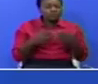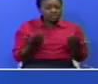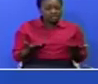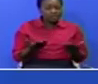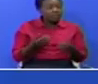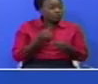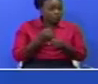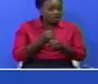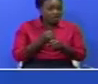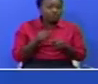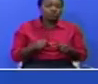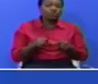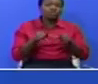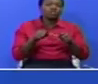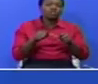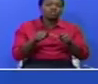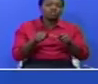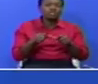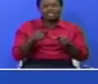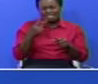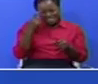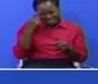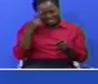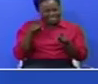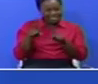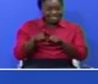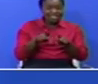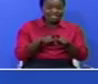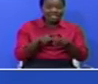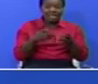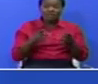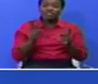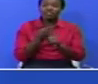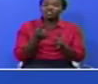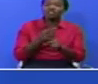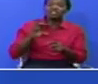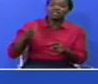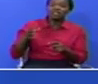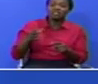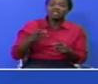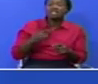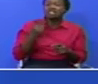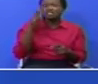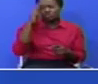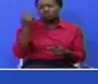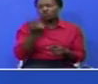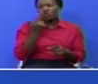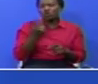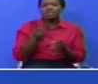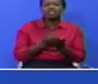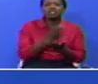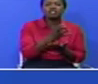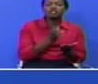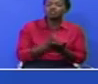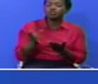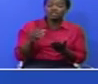clinics would be operating were still being laid out in all the various counties, hence the reason why they had not yet been dispatched throughout the country. Now,